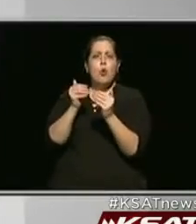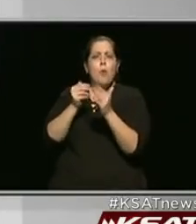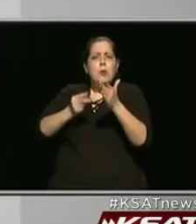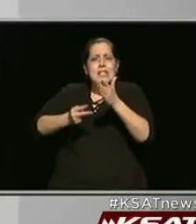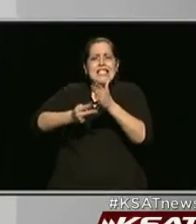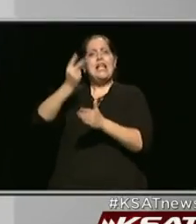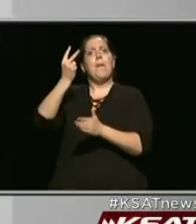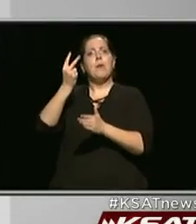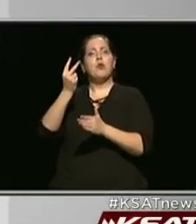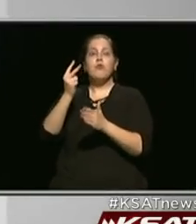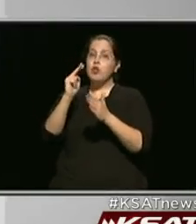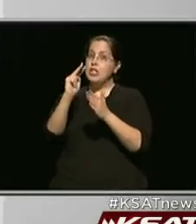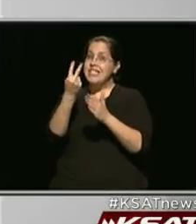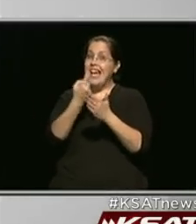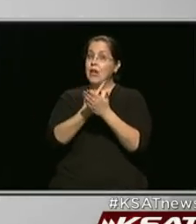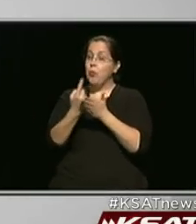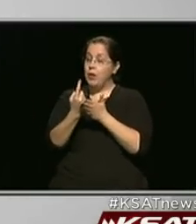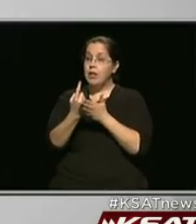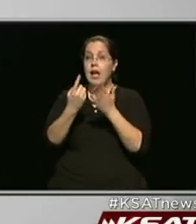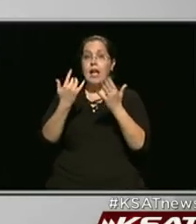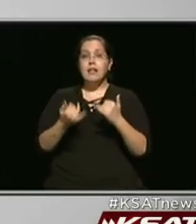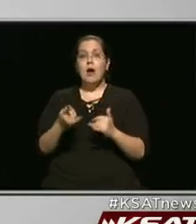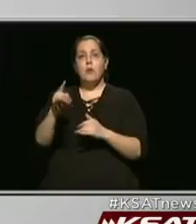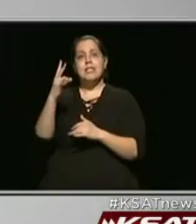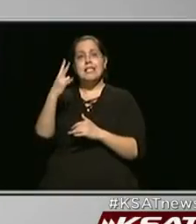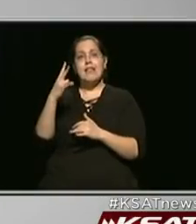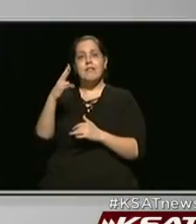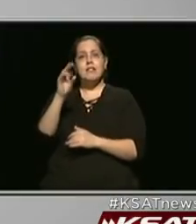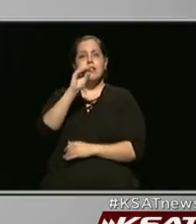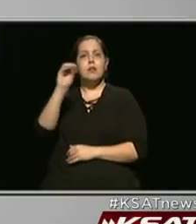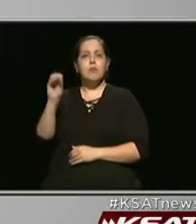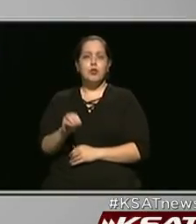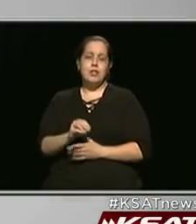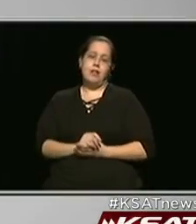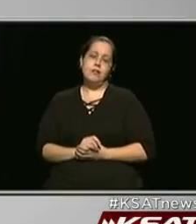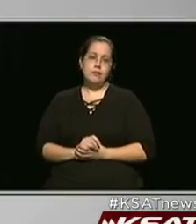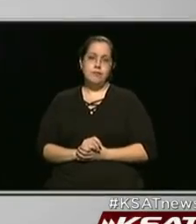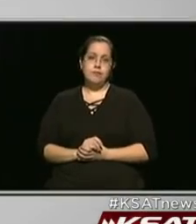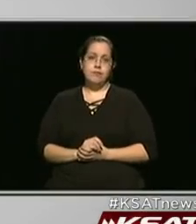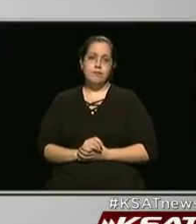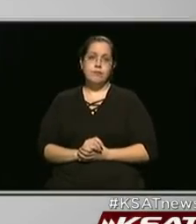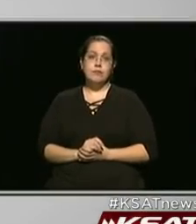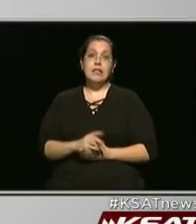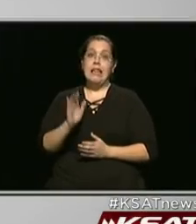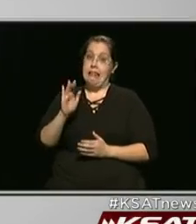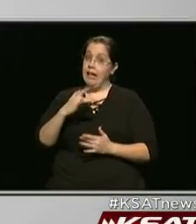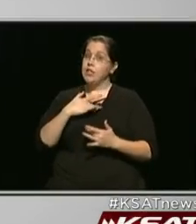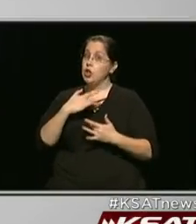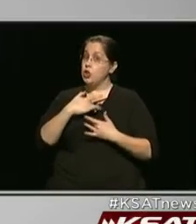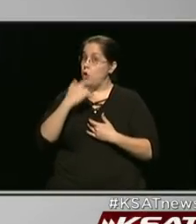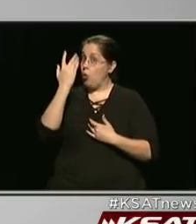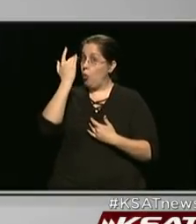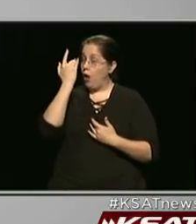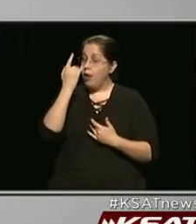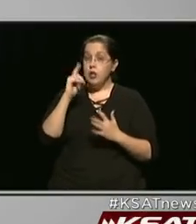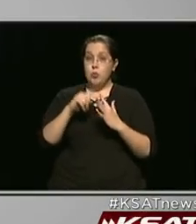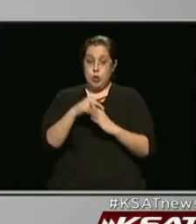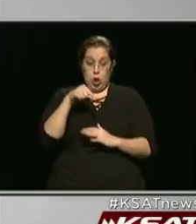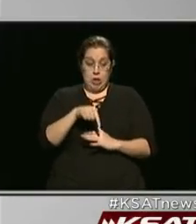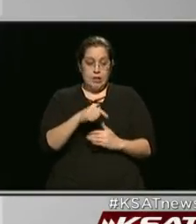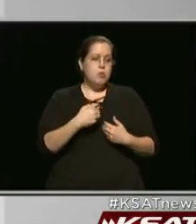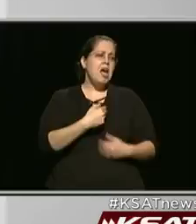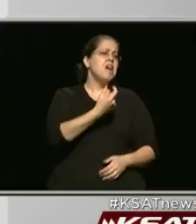doubled a second week in a row, standing now at 17%. That is a concern because when we started this, we were